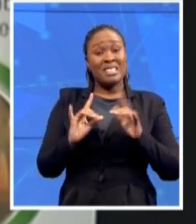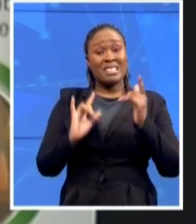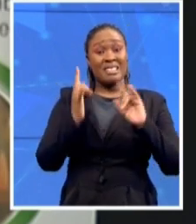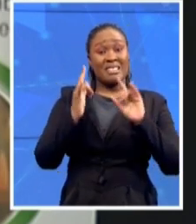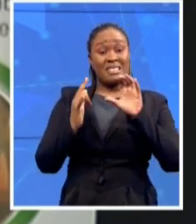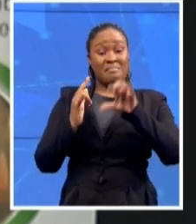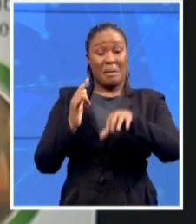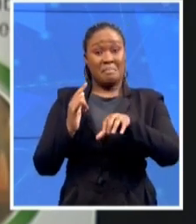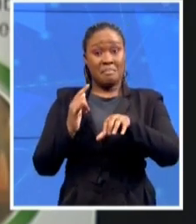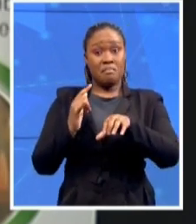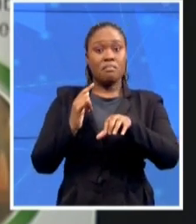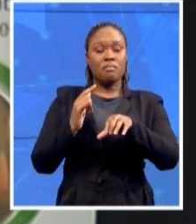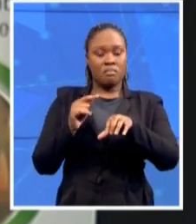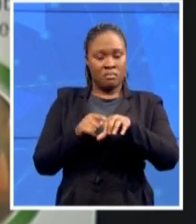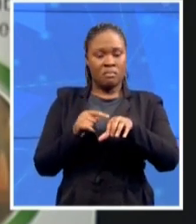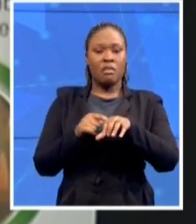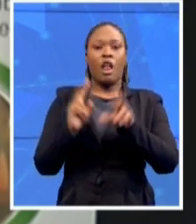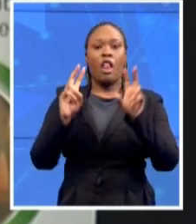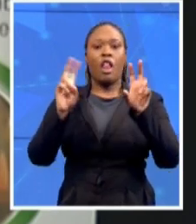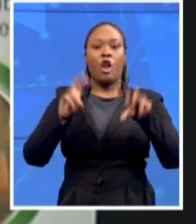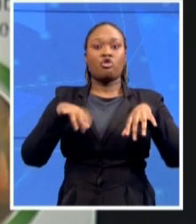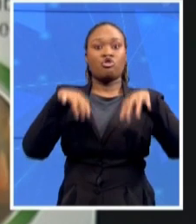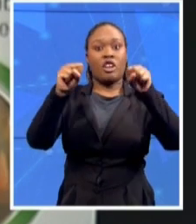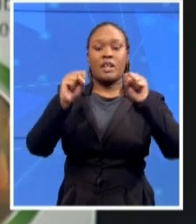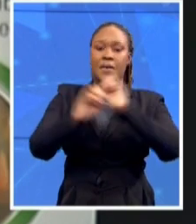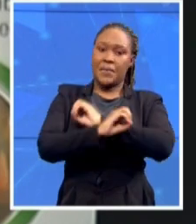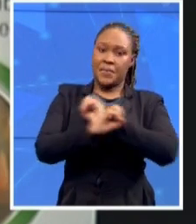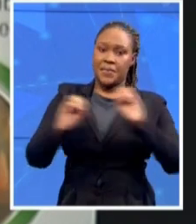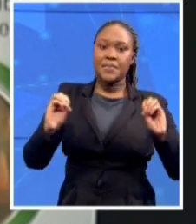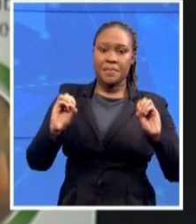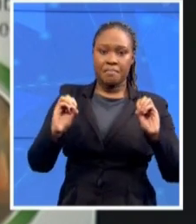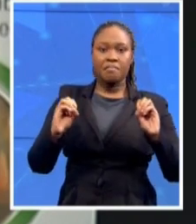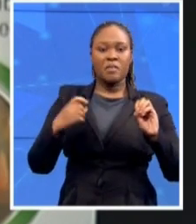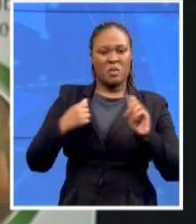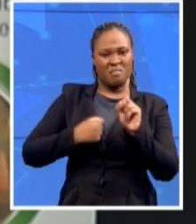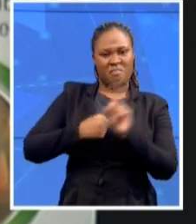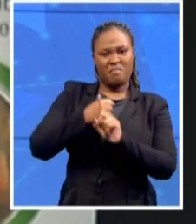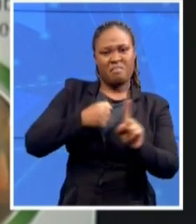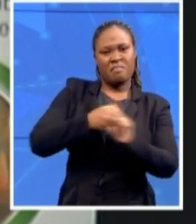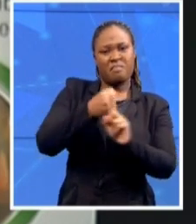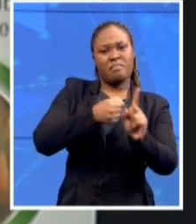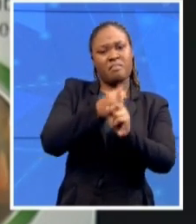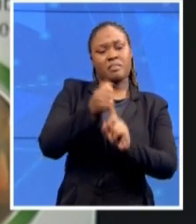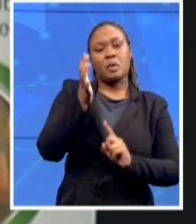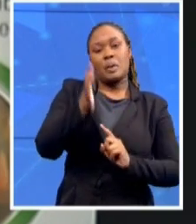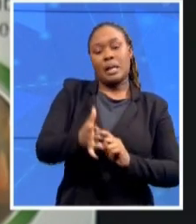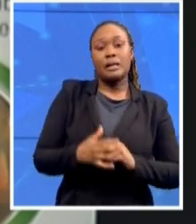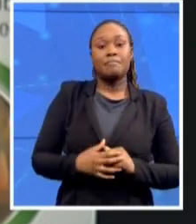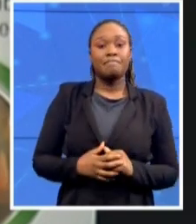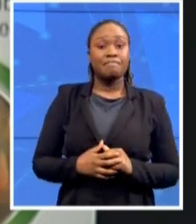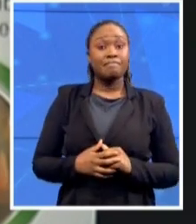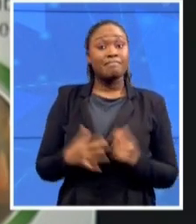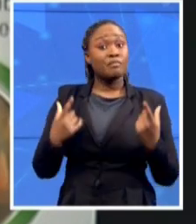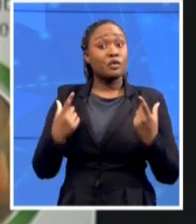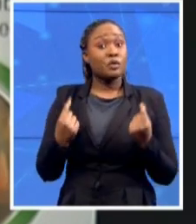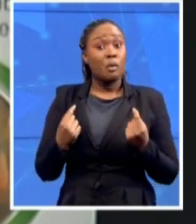time. And the first important step on that journey starts